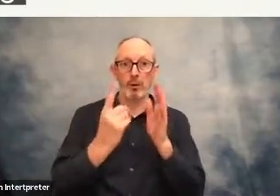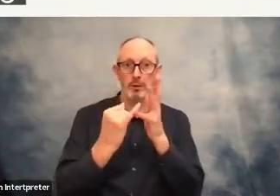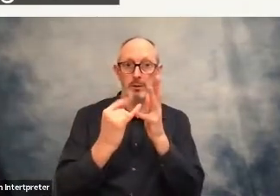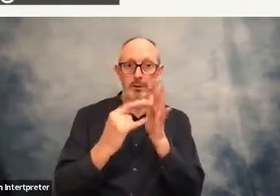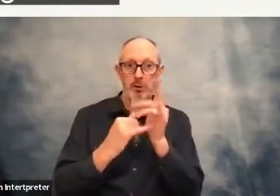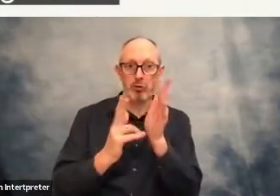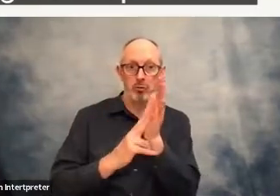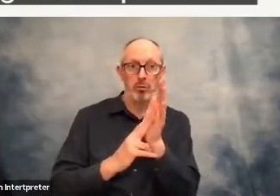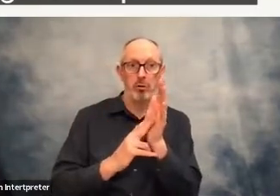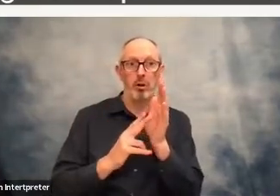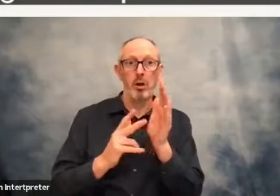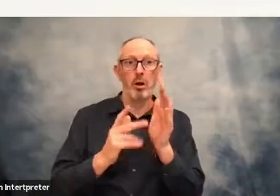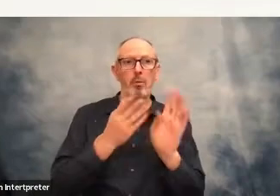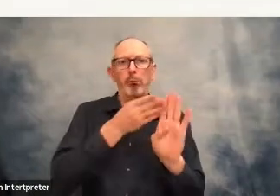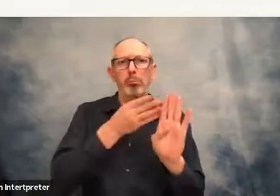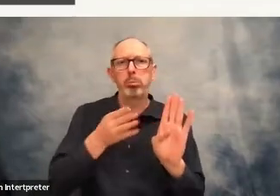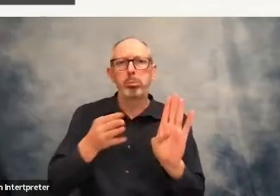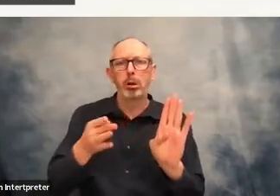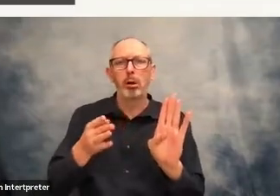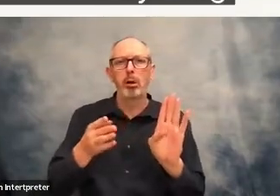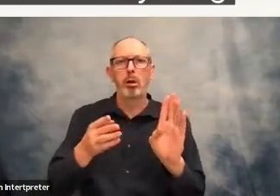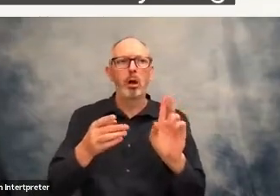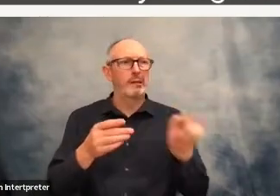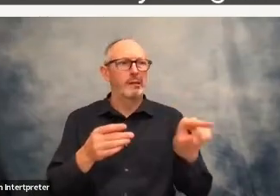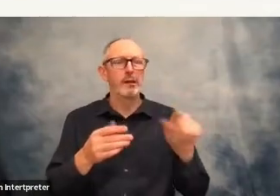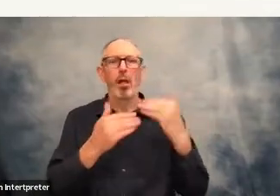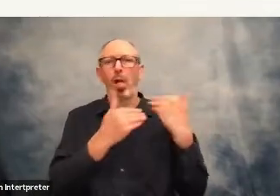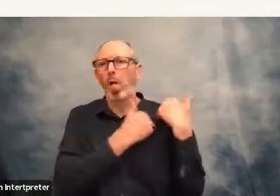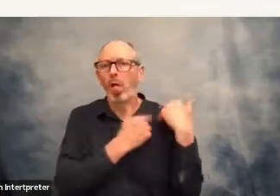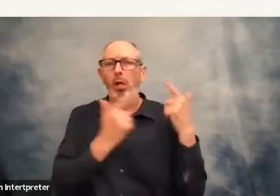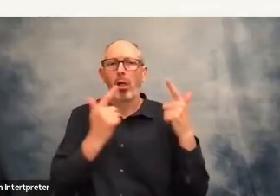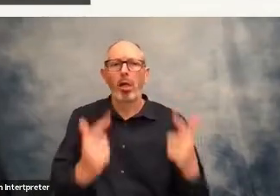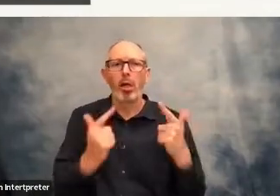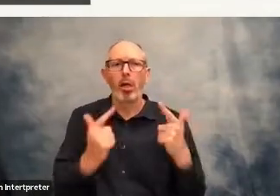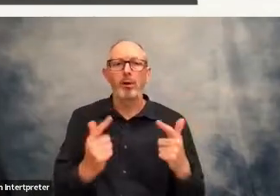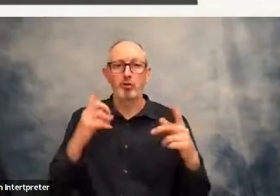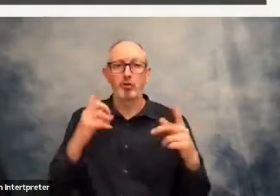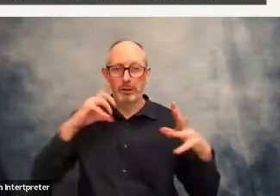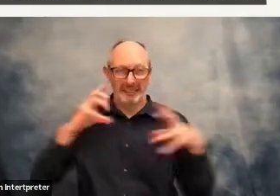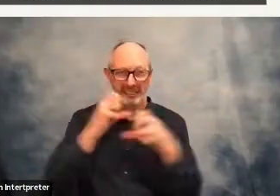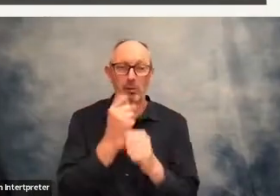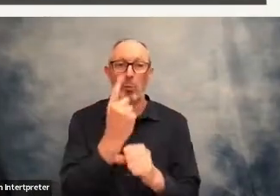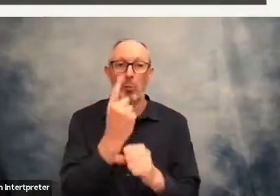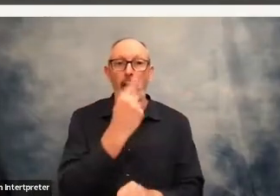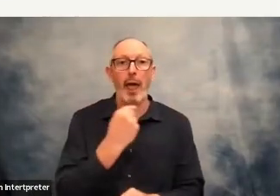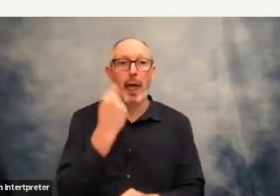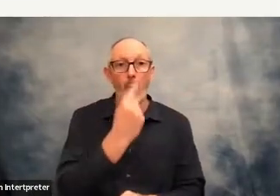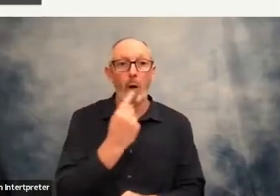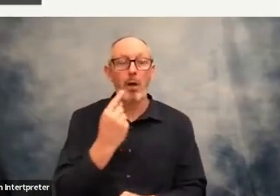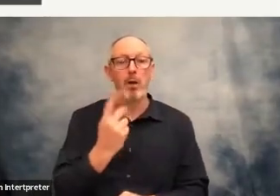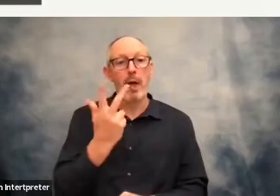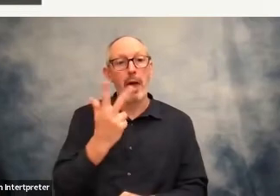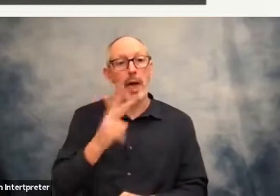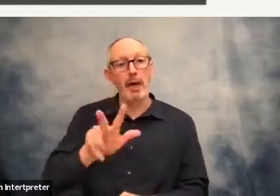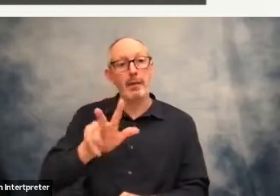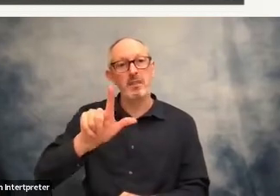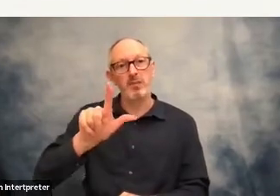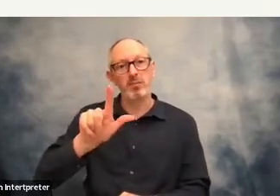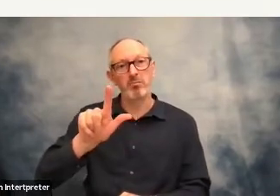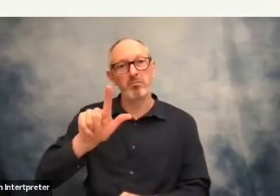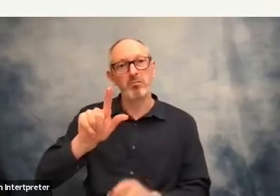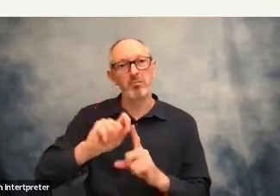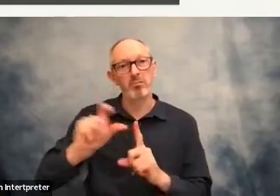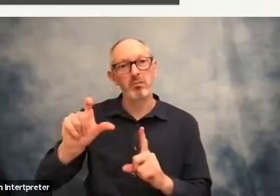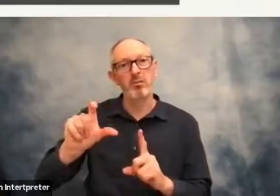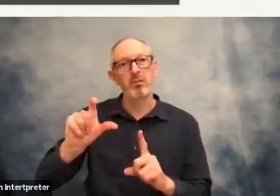and putting unfair pressure on therapists to squeeze everything into 1 hour. Our research shows 87% of pediatric therapists are limited to